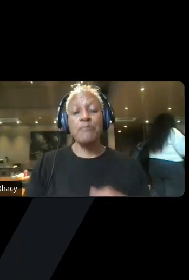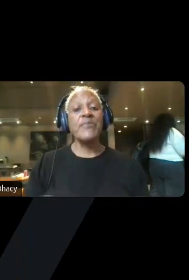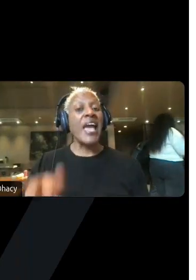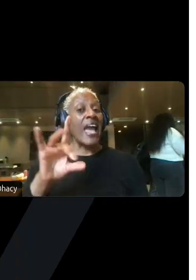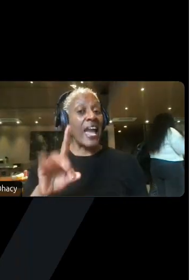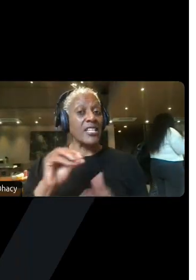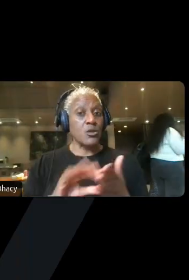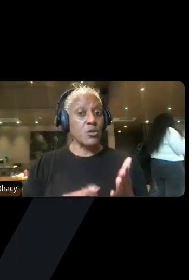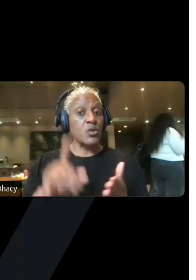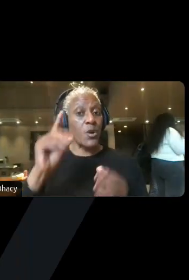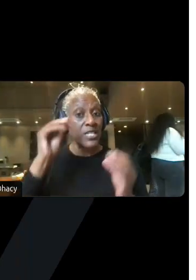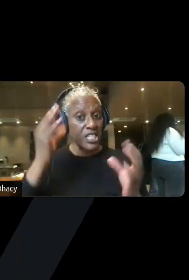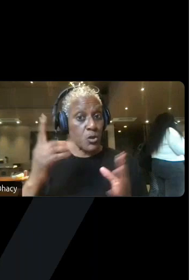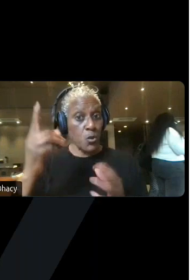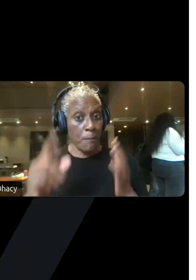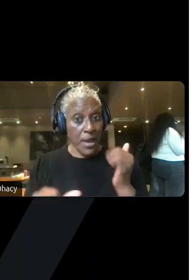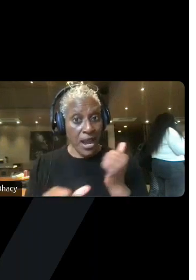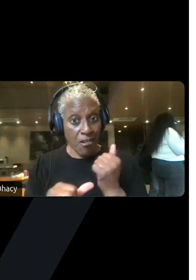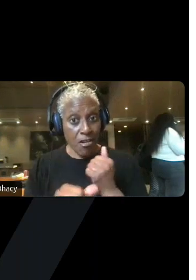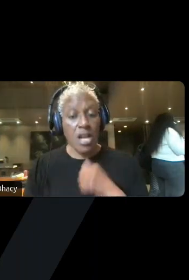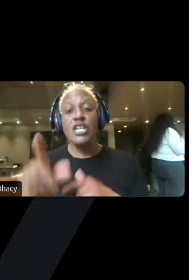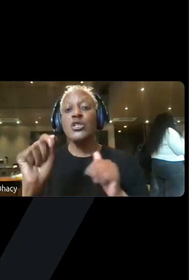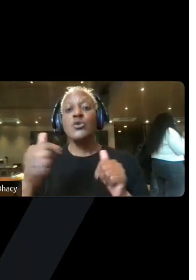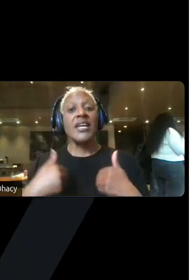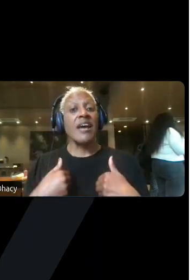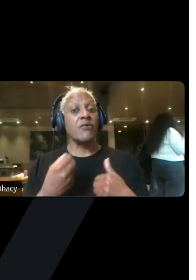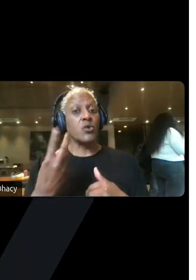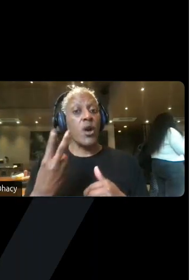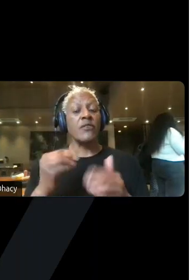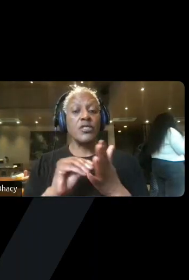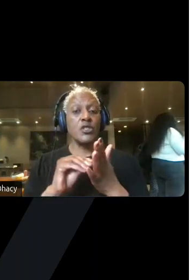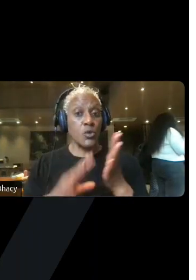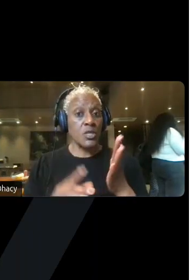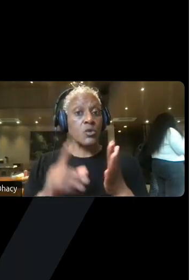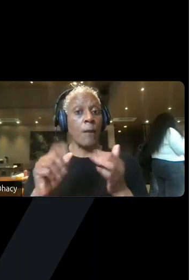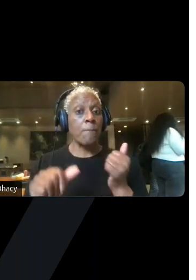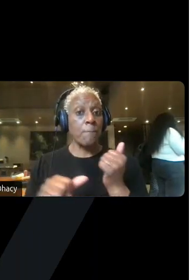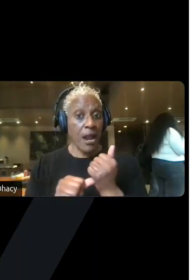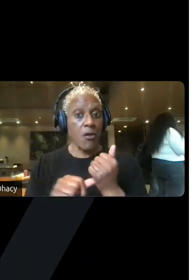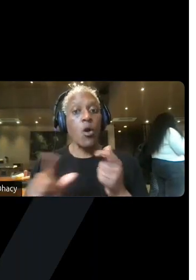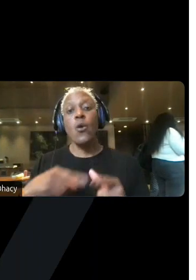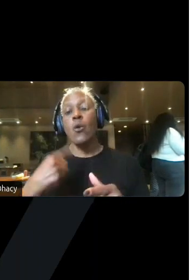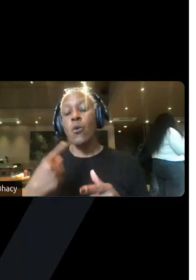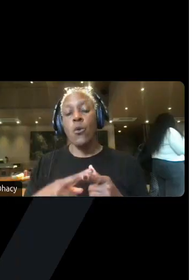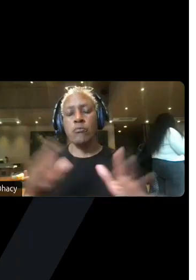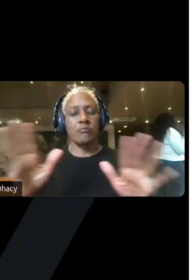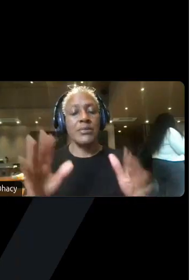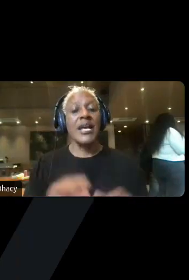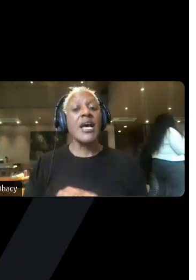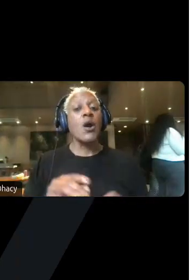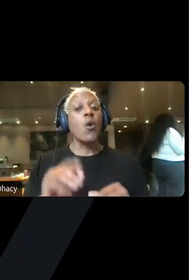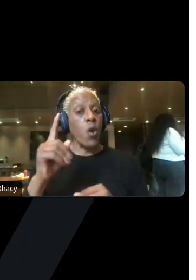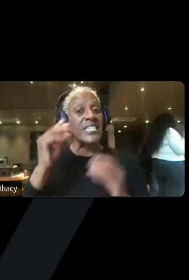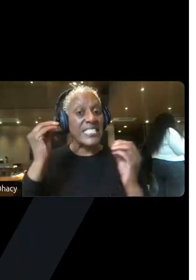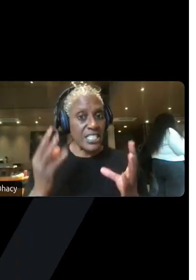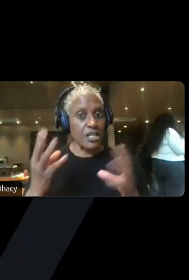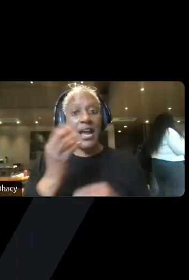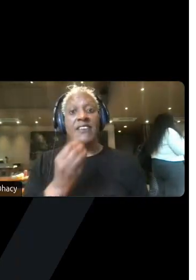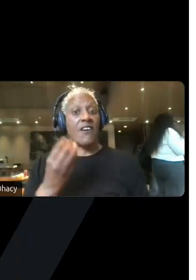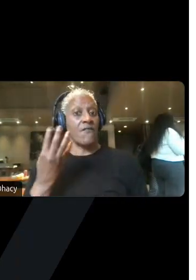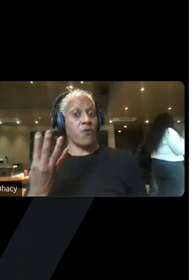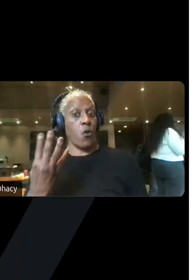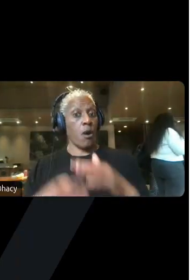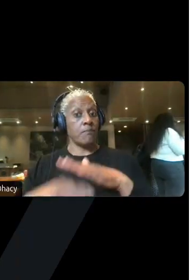1 teacher, 1 para. You can have 12 students, 1 para, or I'm sorry, 1 teacher and up